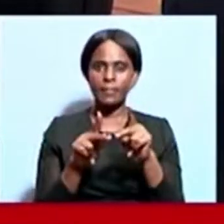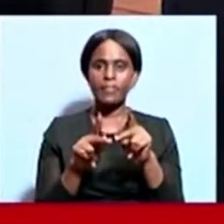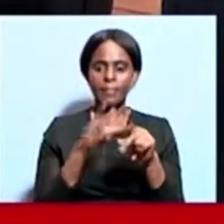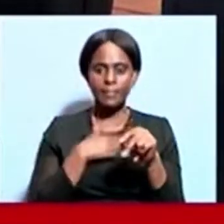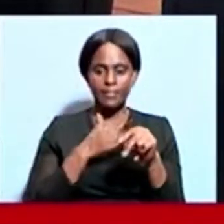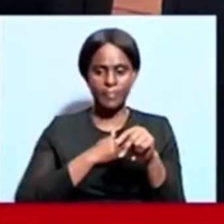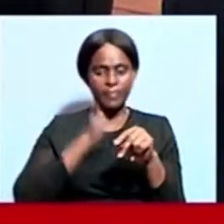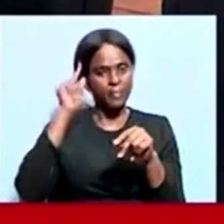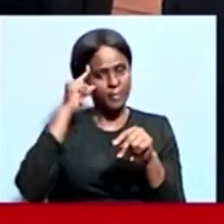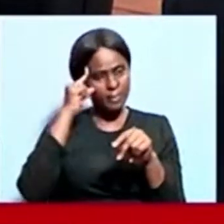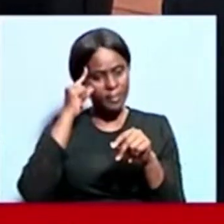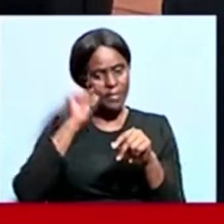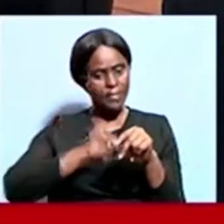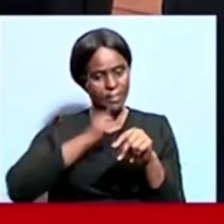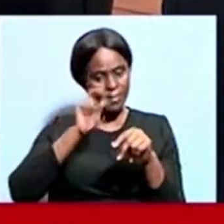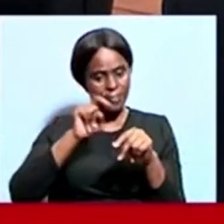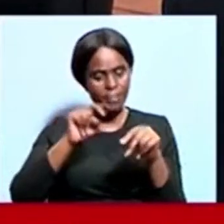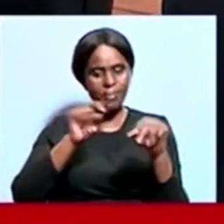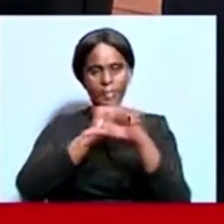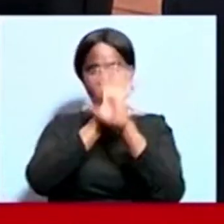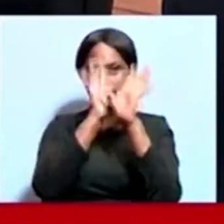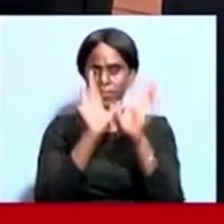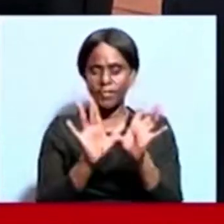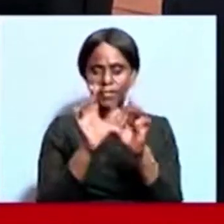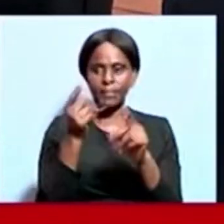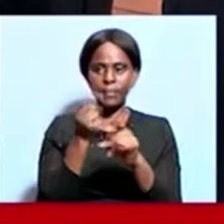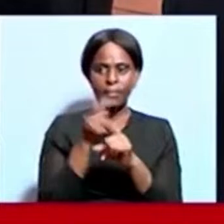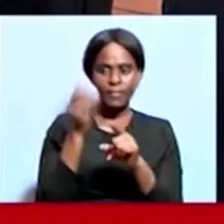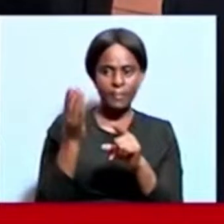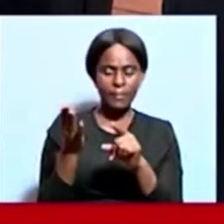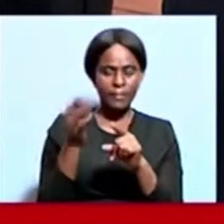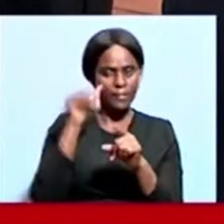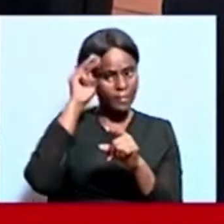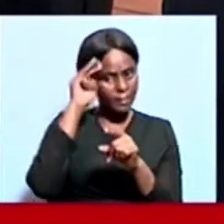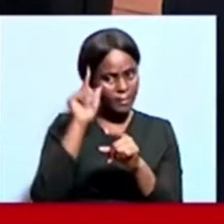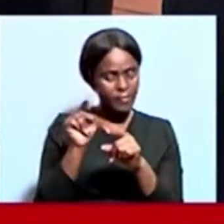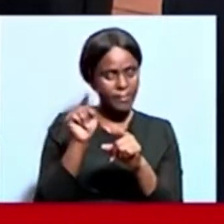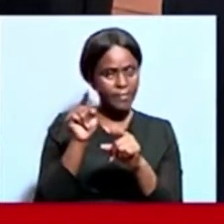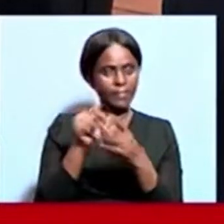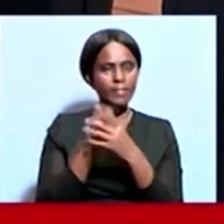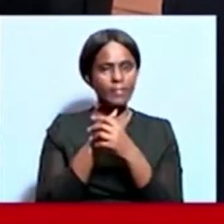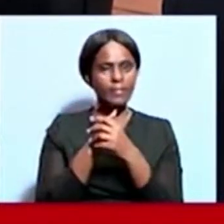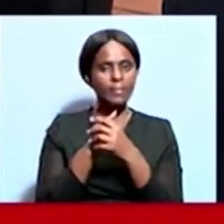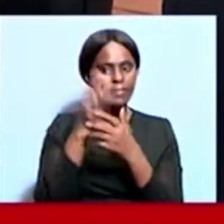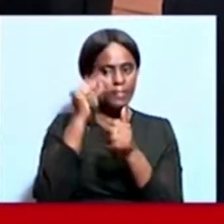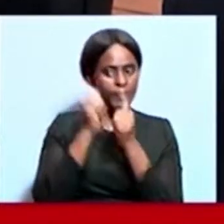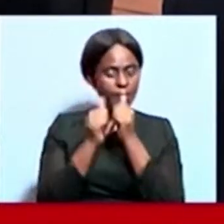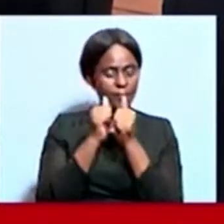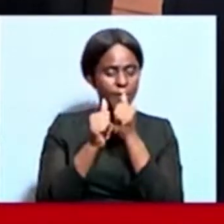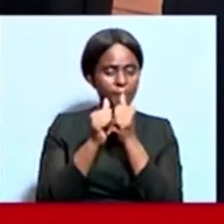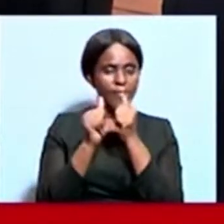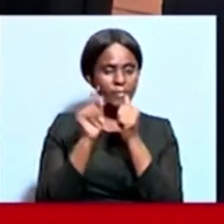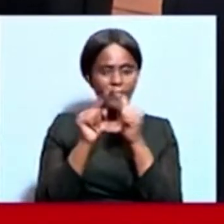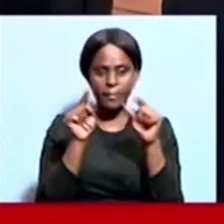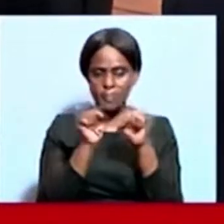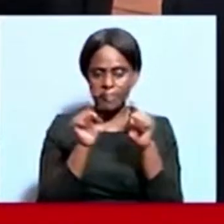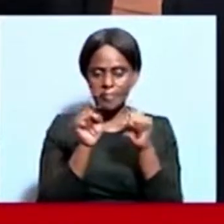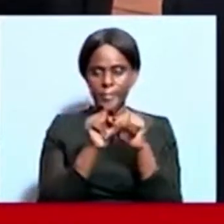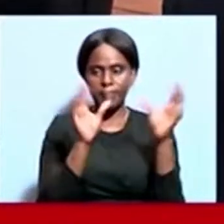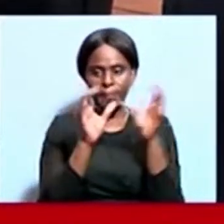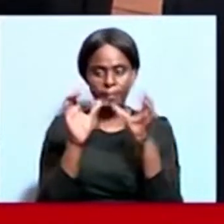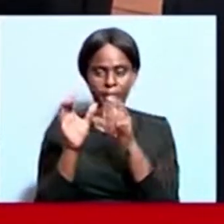think we need the clarity from the ministry, because the same